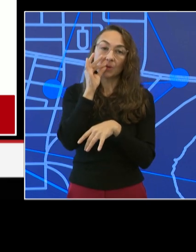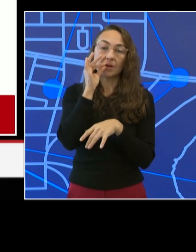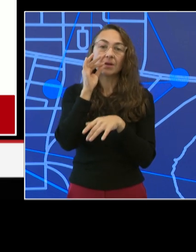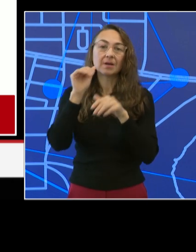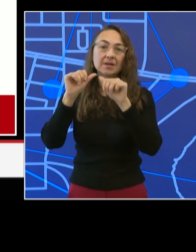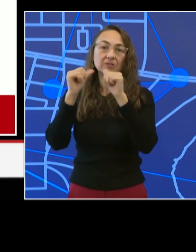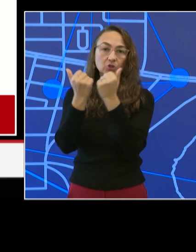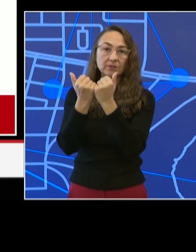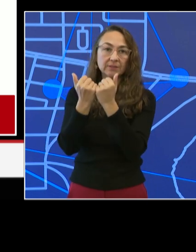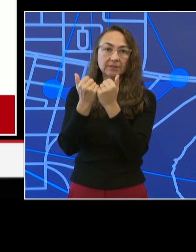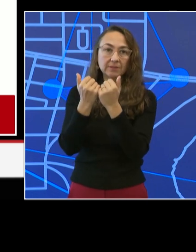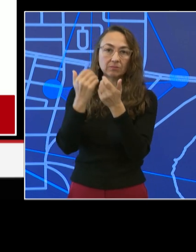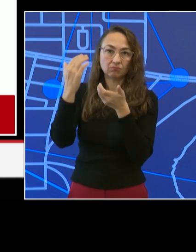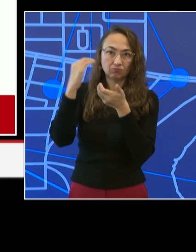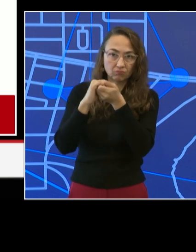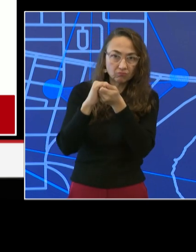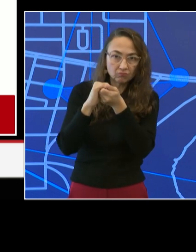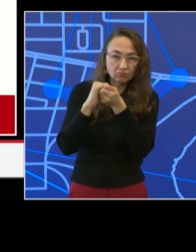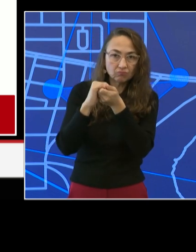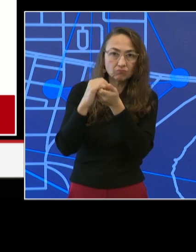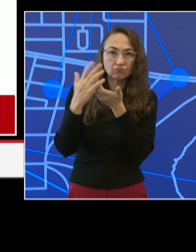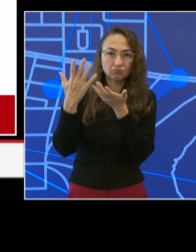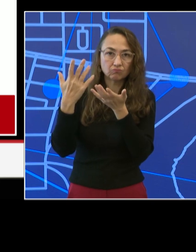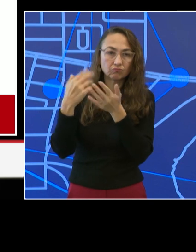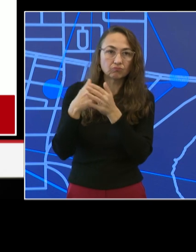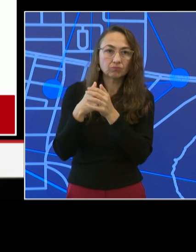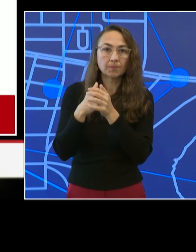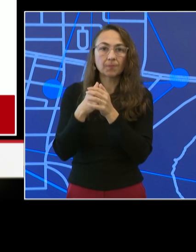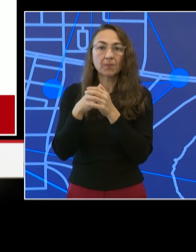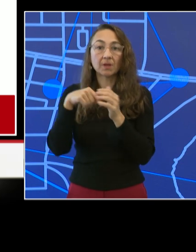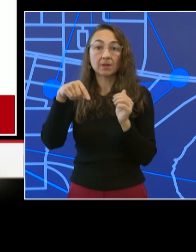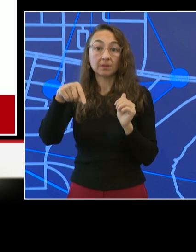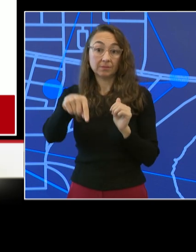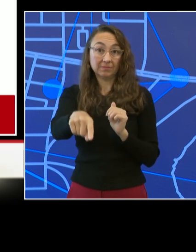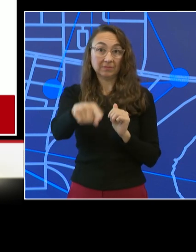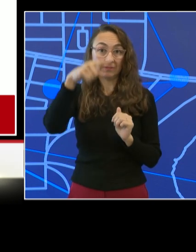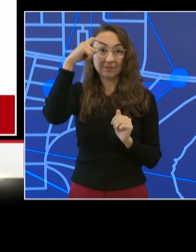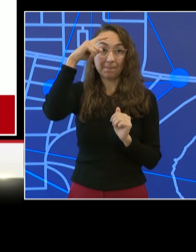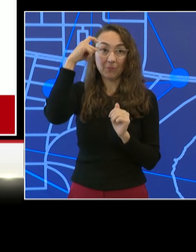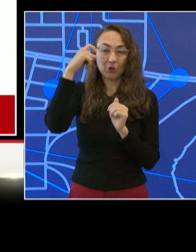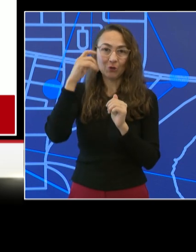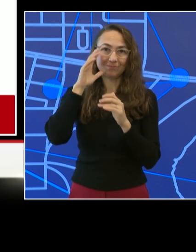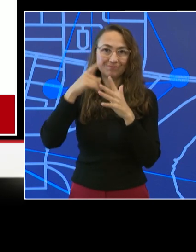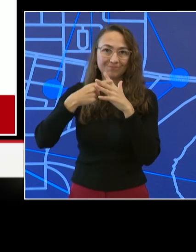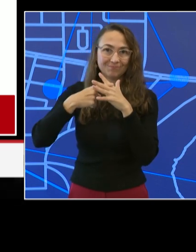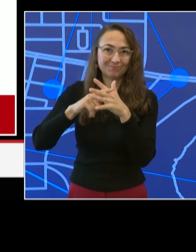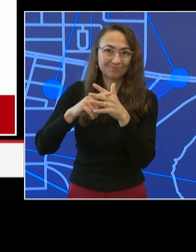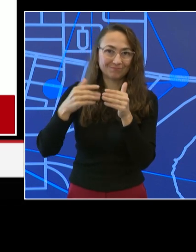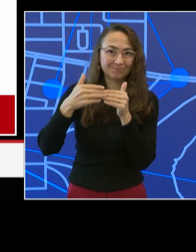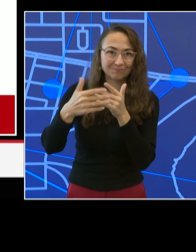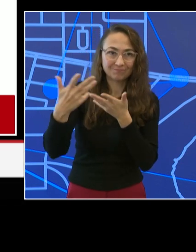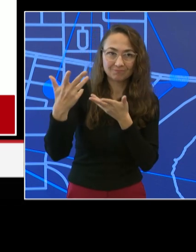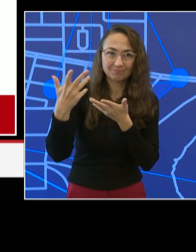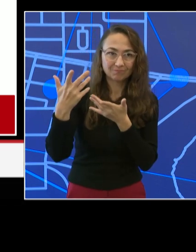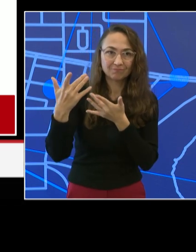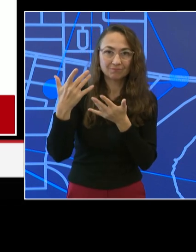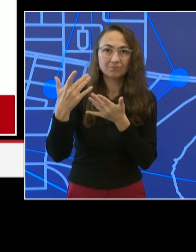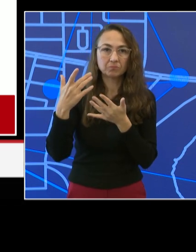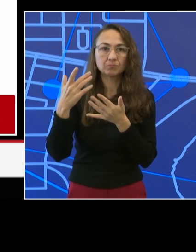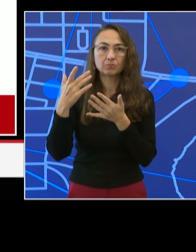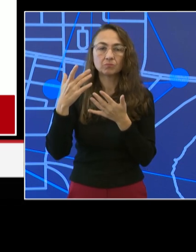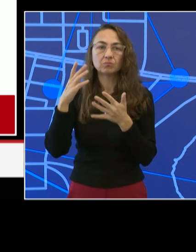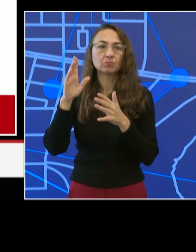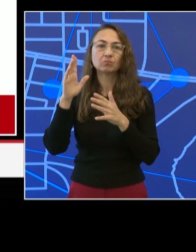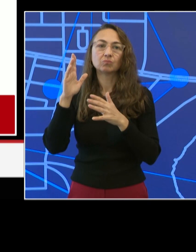down. Since launching our effort this summer, we have successfully closed 14 businesses. Once the illegal sale of